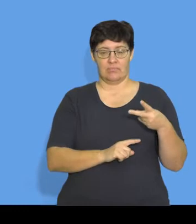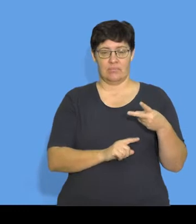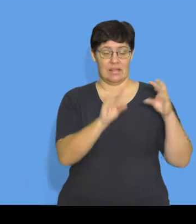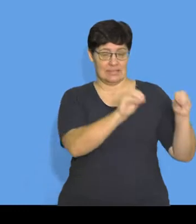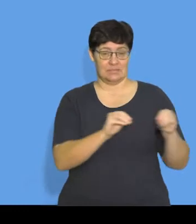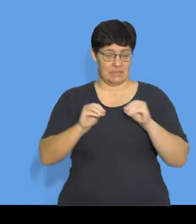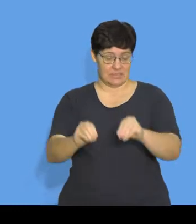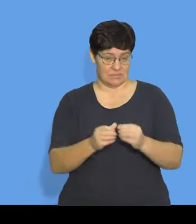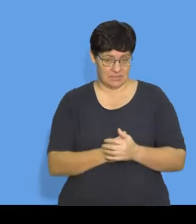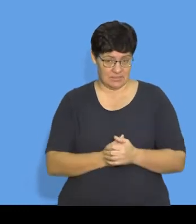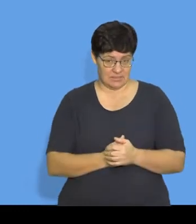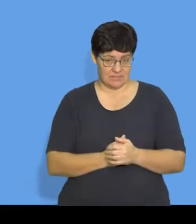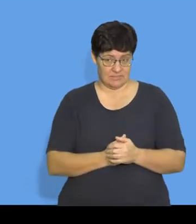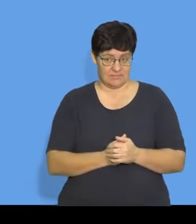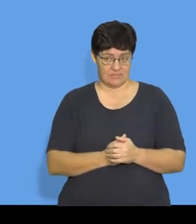Displacement,